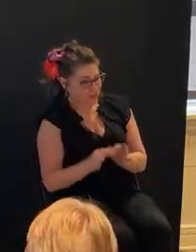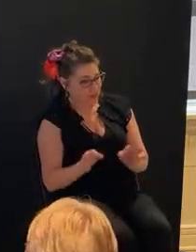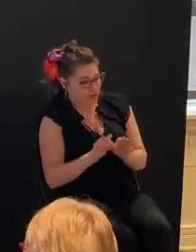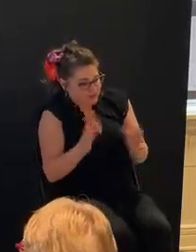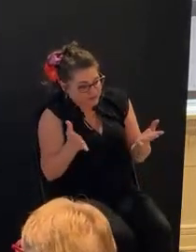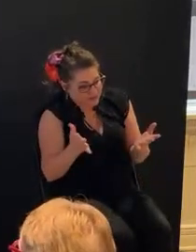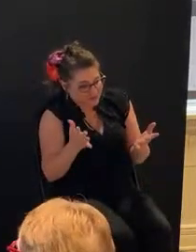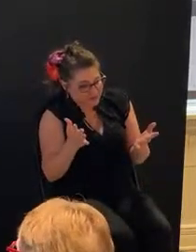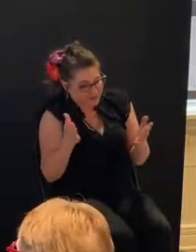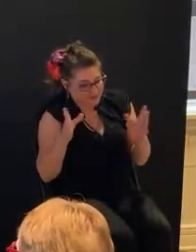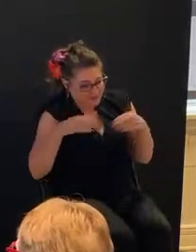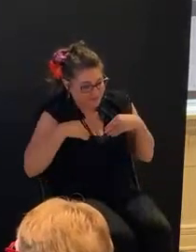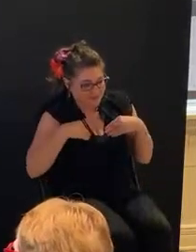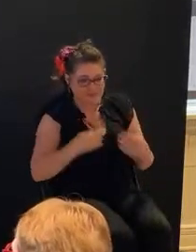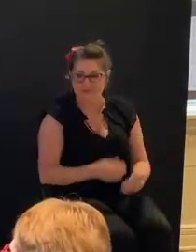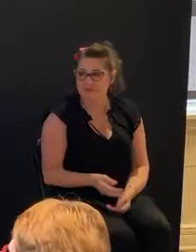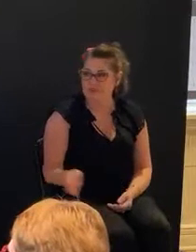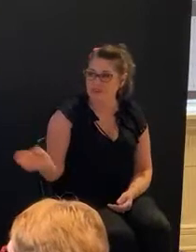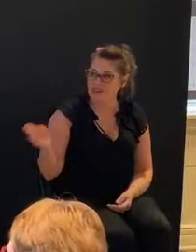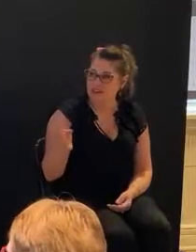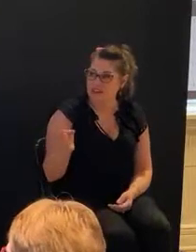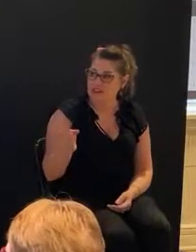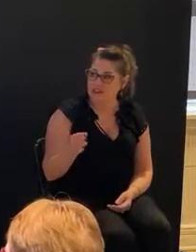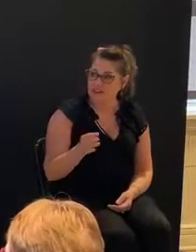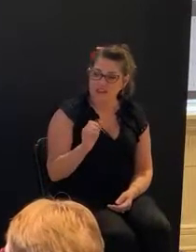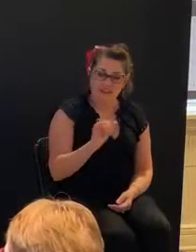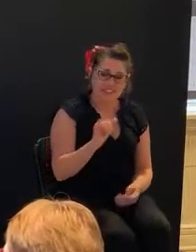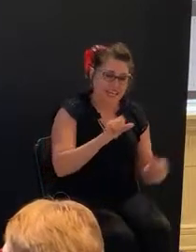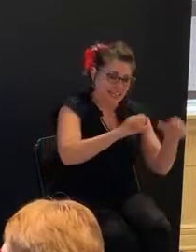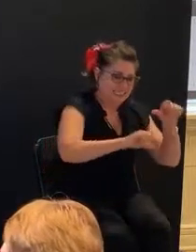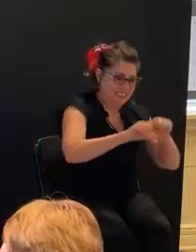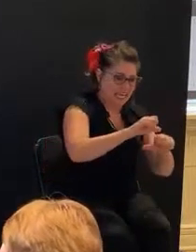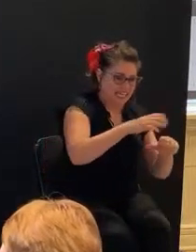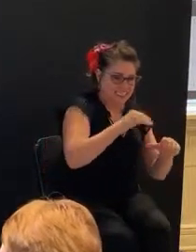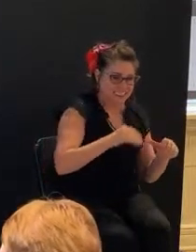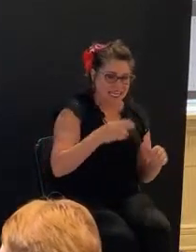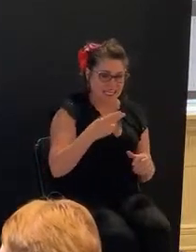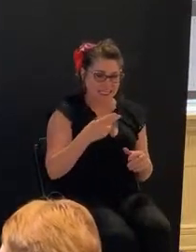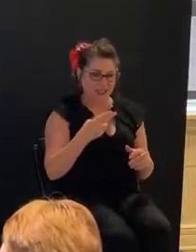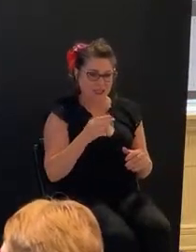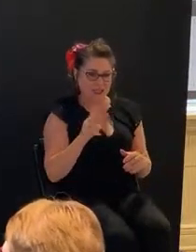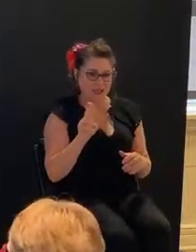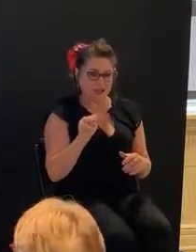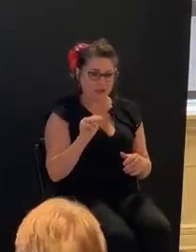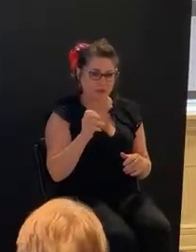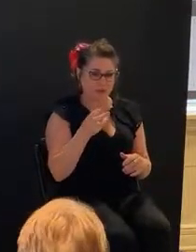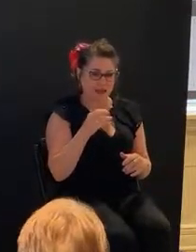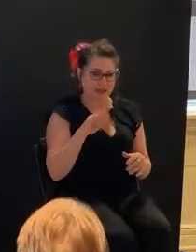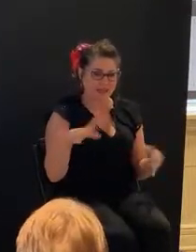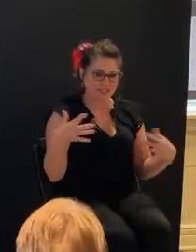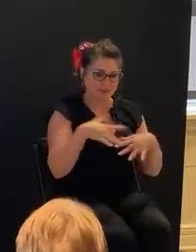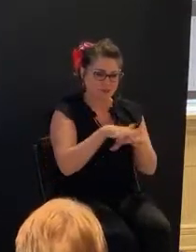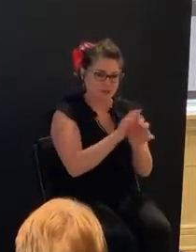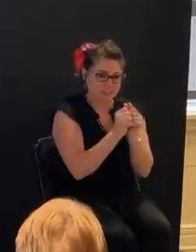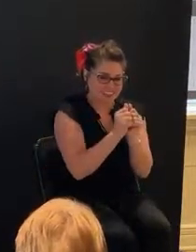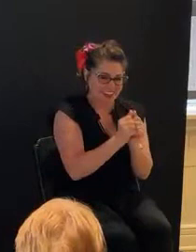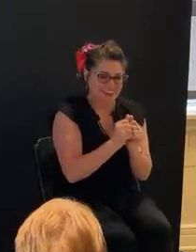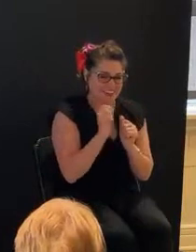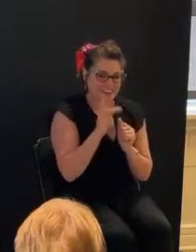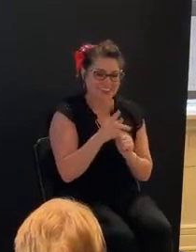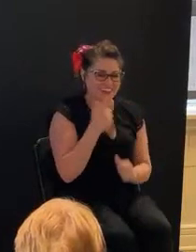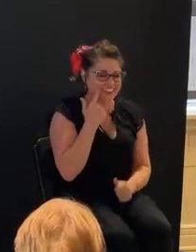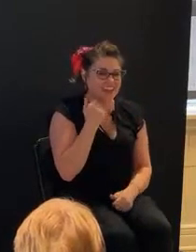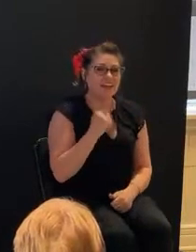As the capital and science and humanity is all sort of merging yet again. All right, I think that might be